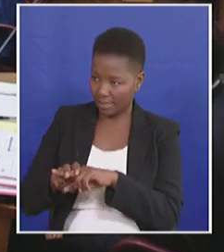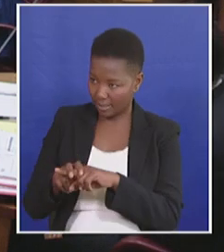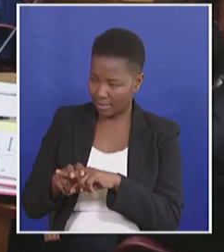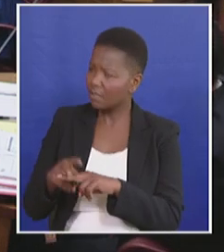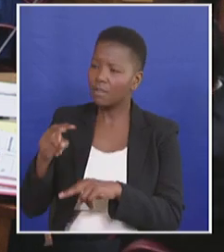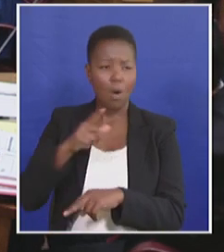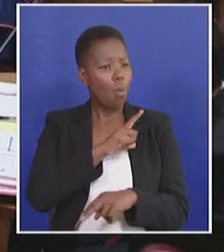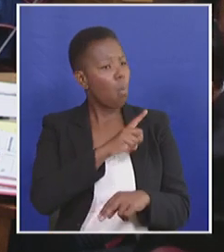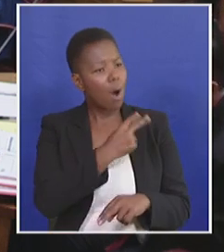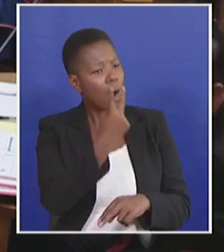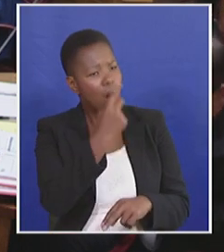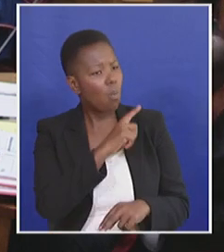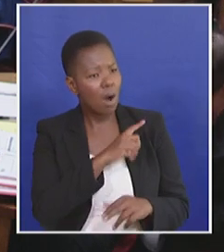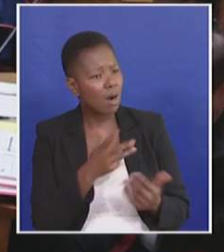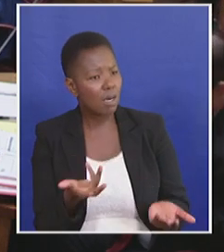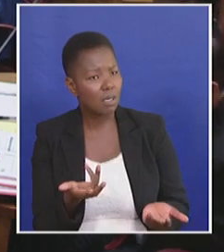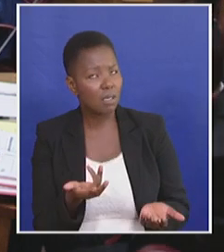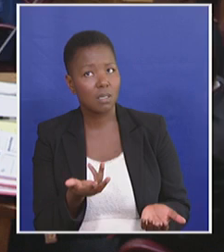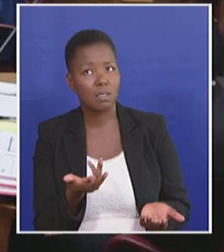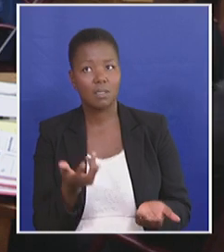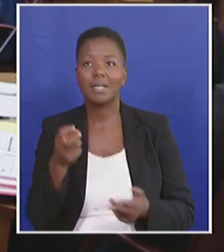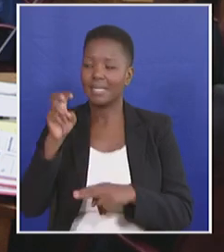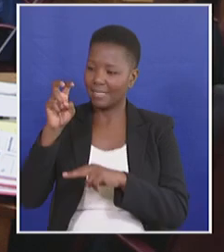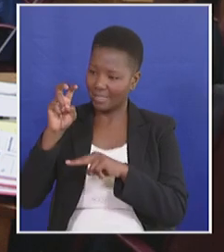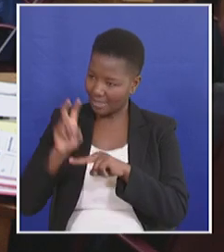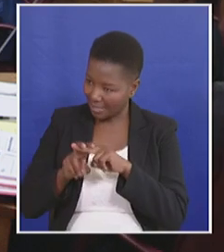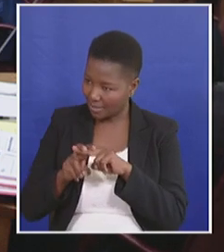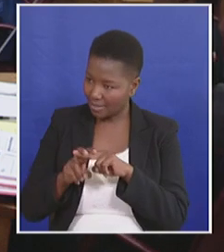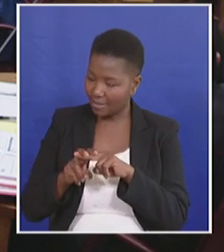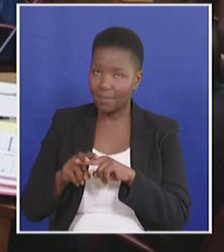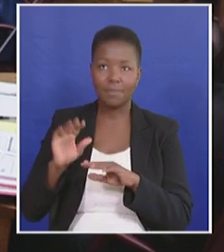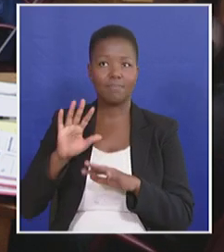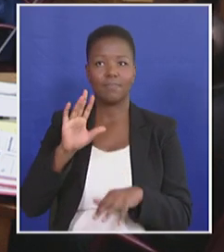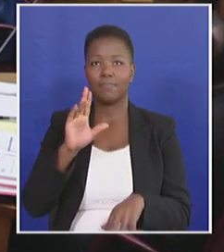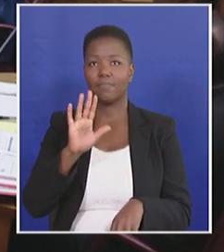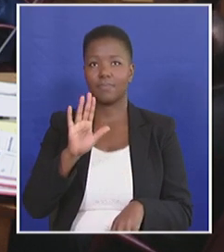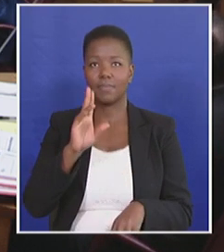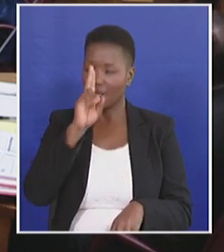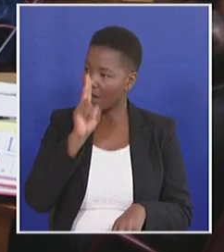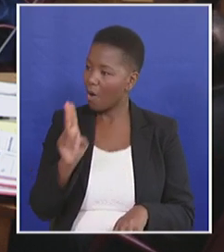For what, Honorable Member? A new point.